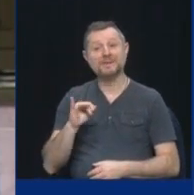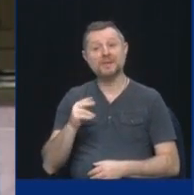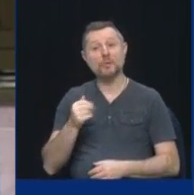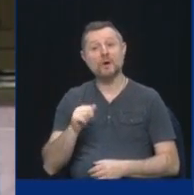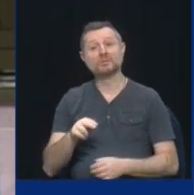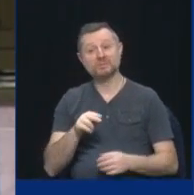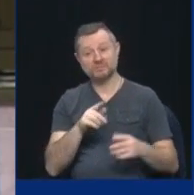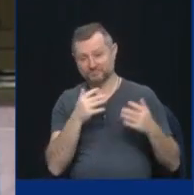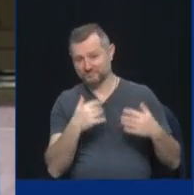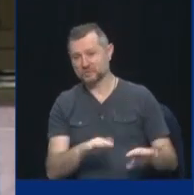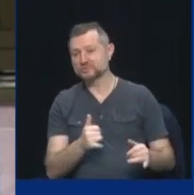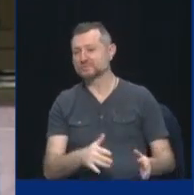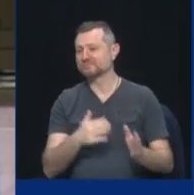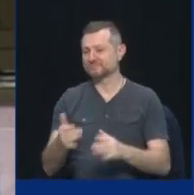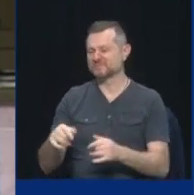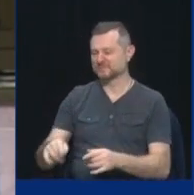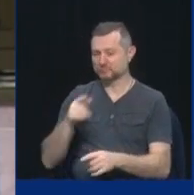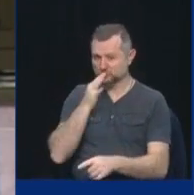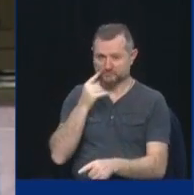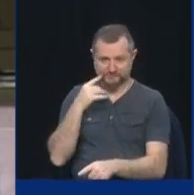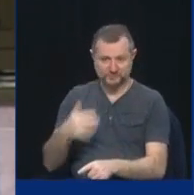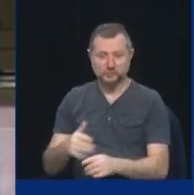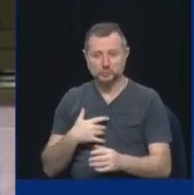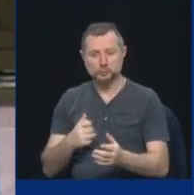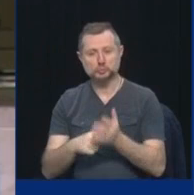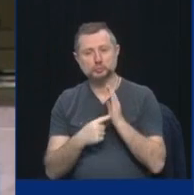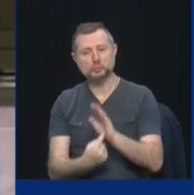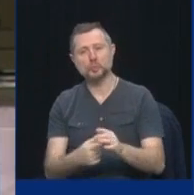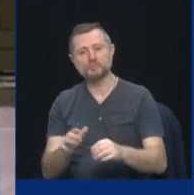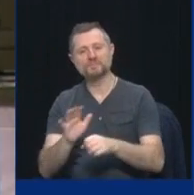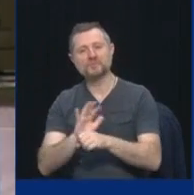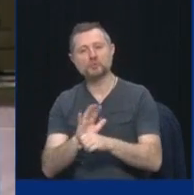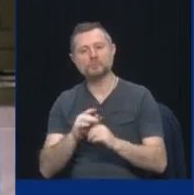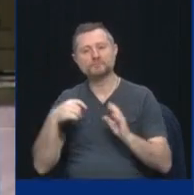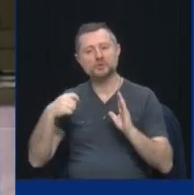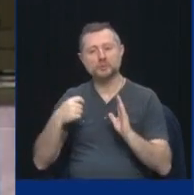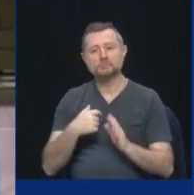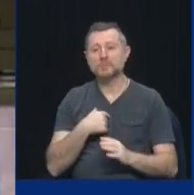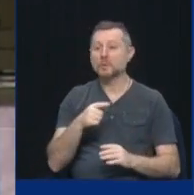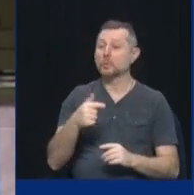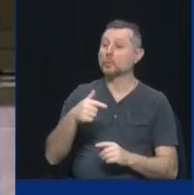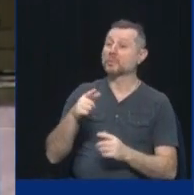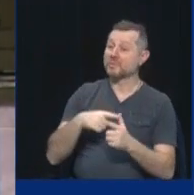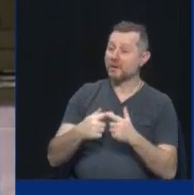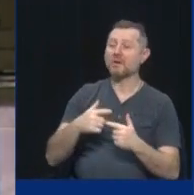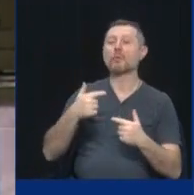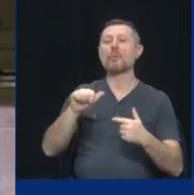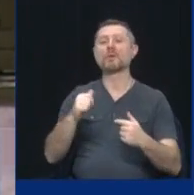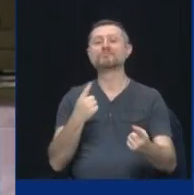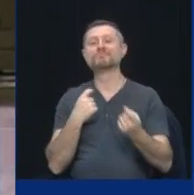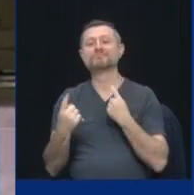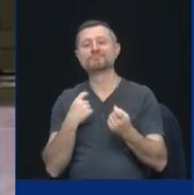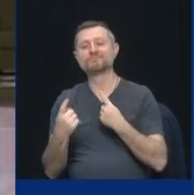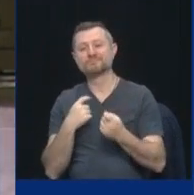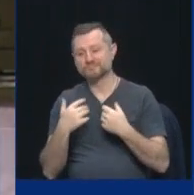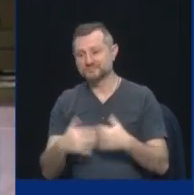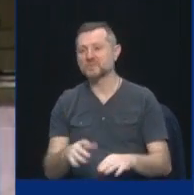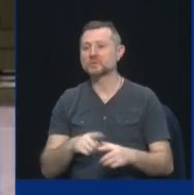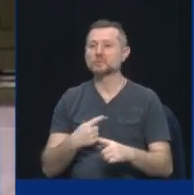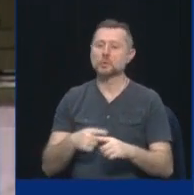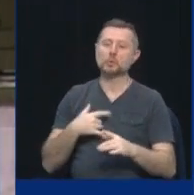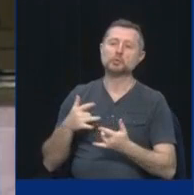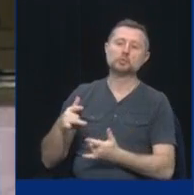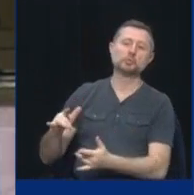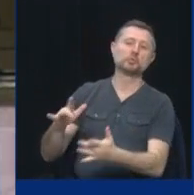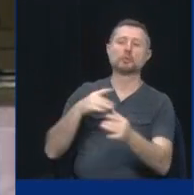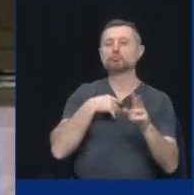done. Let's show the video, and then we'll take some questions, and then we'll take a tour, and